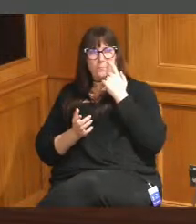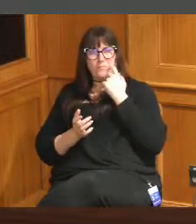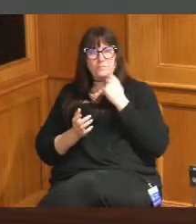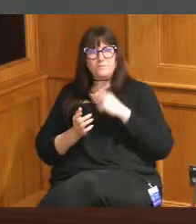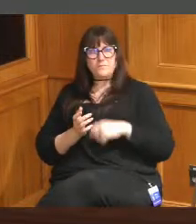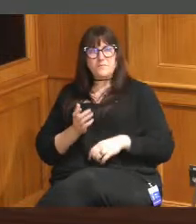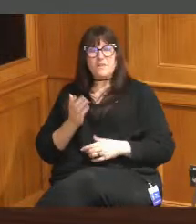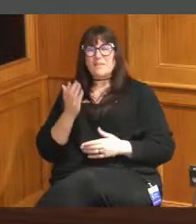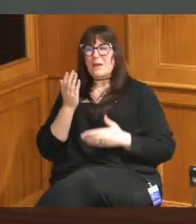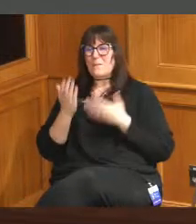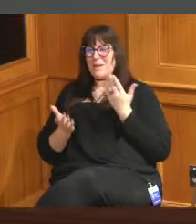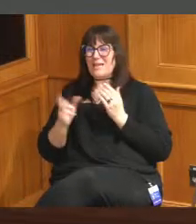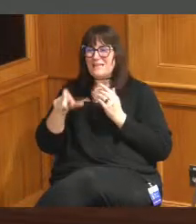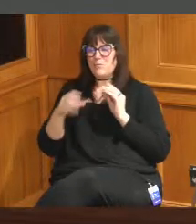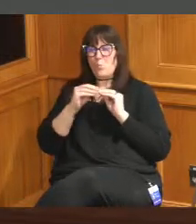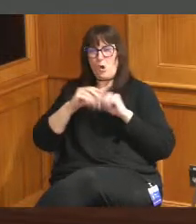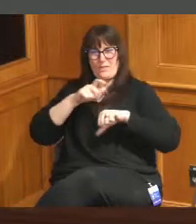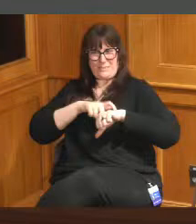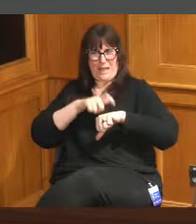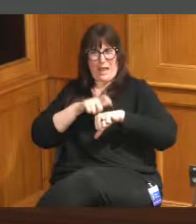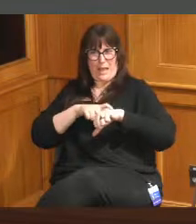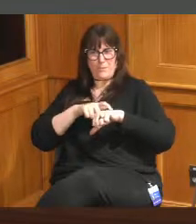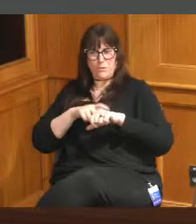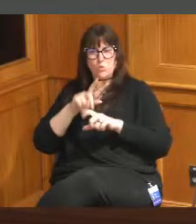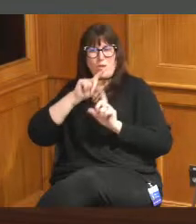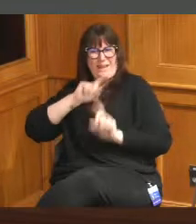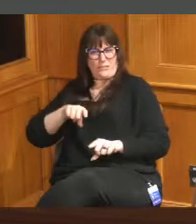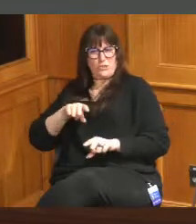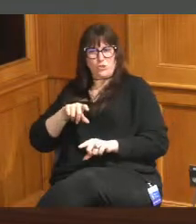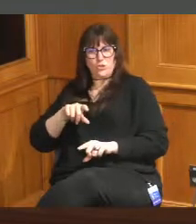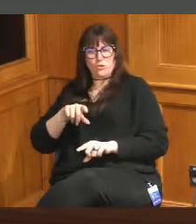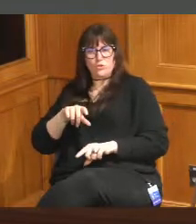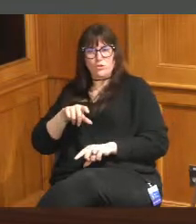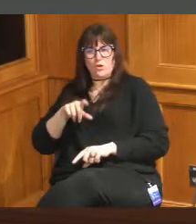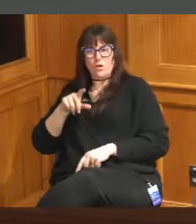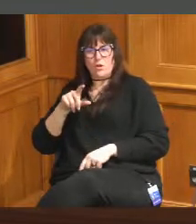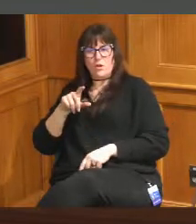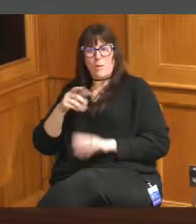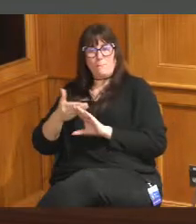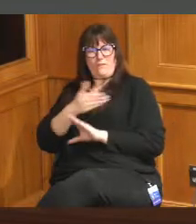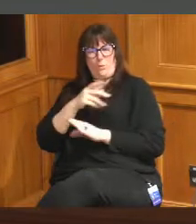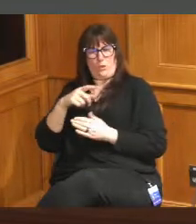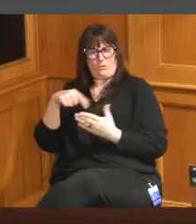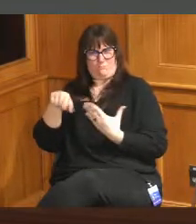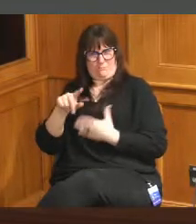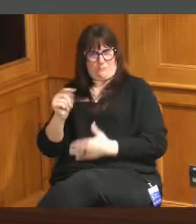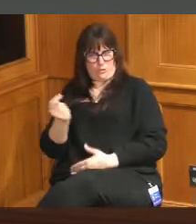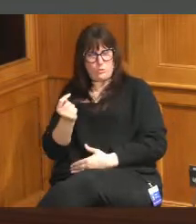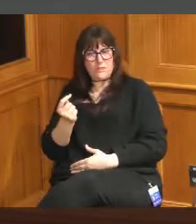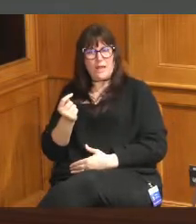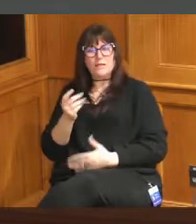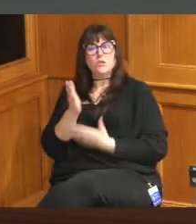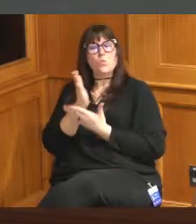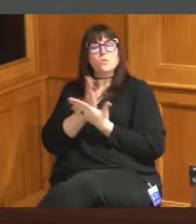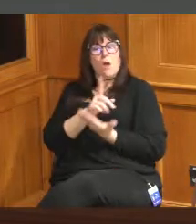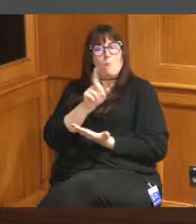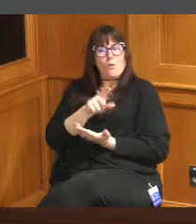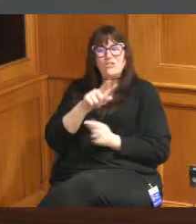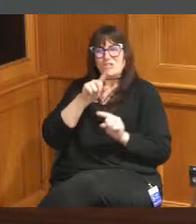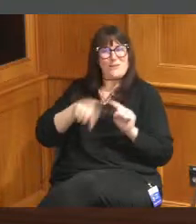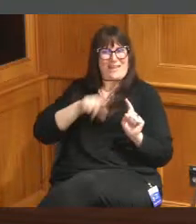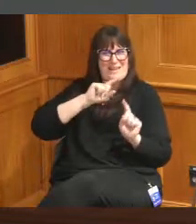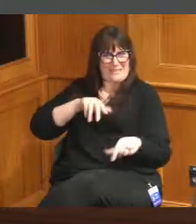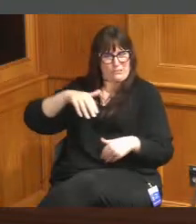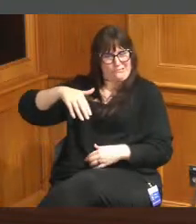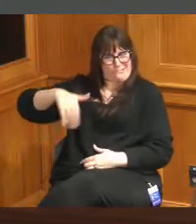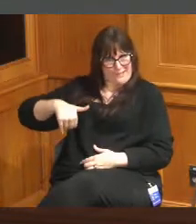questions that may take a little bit longer to get at than this coming Tuesday. So there may be certain questions that we just don't have the answer to yet, but